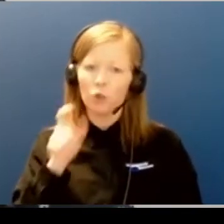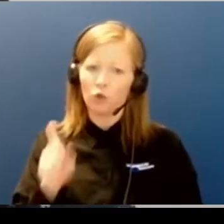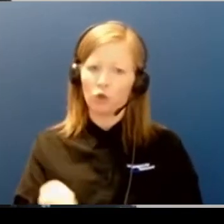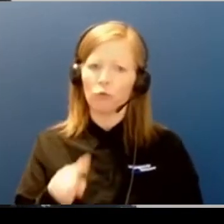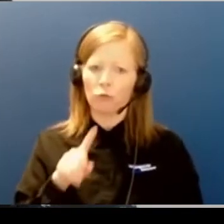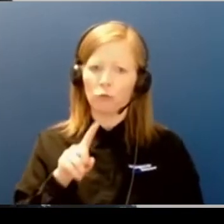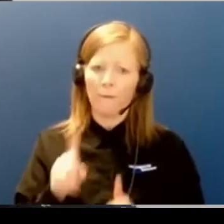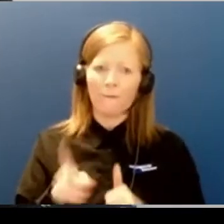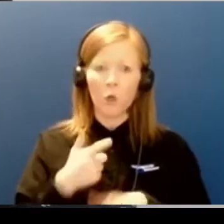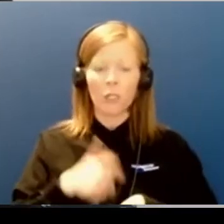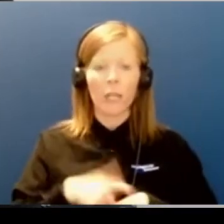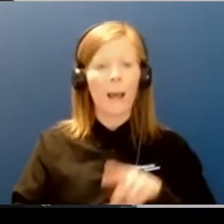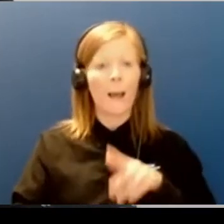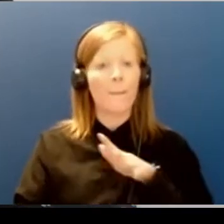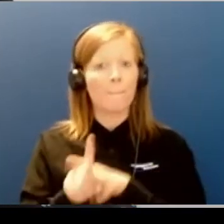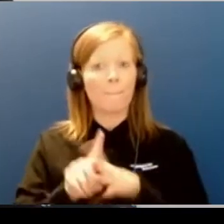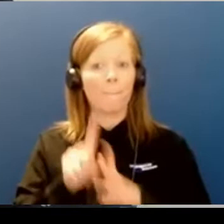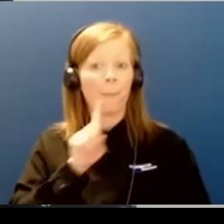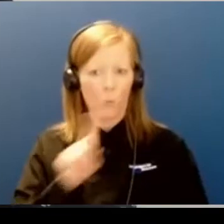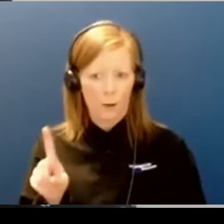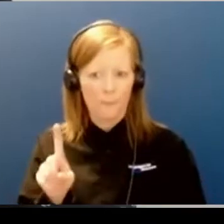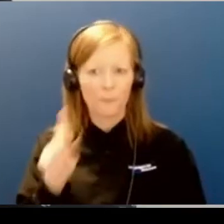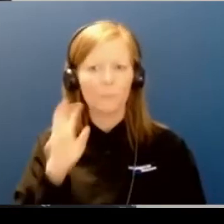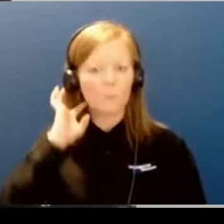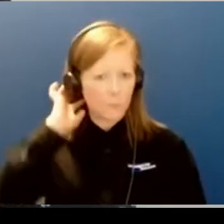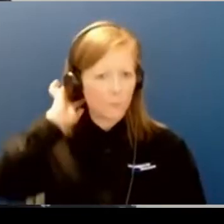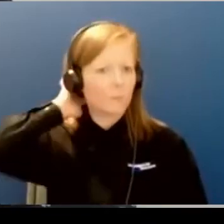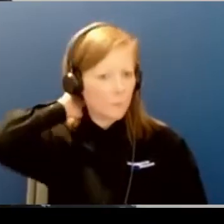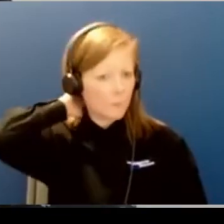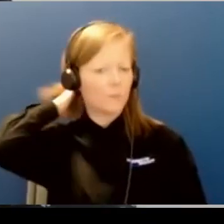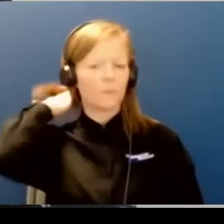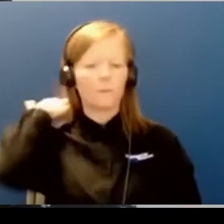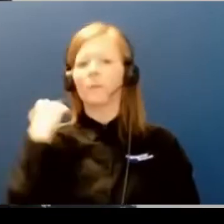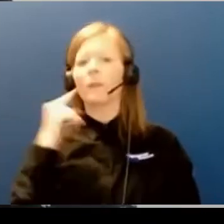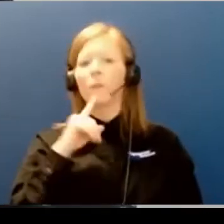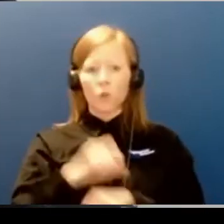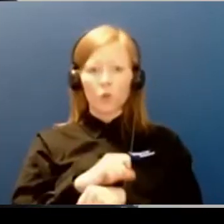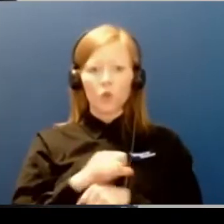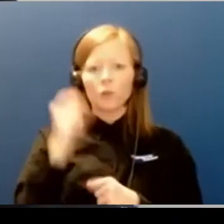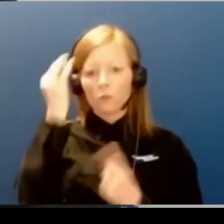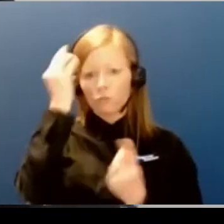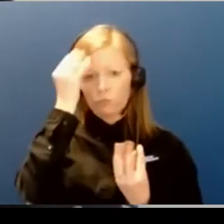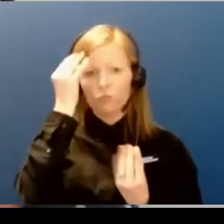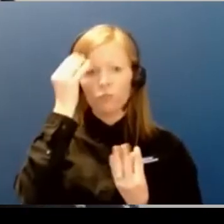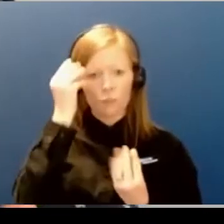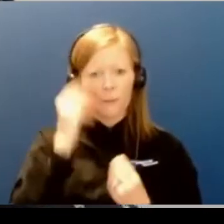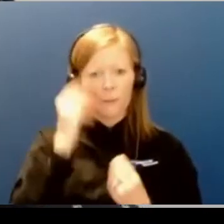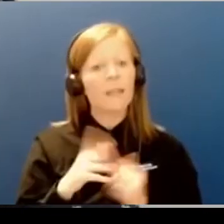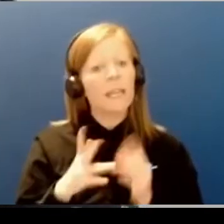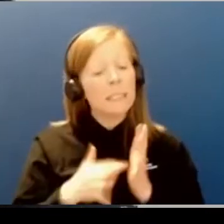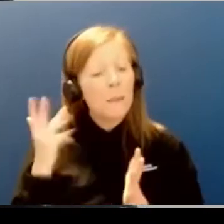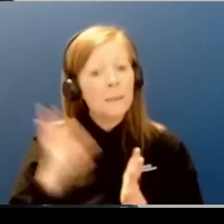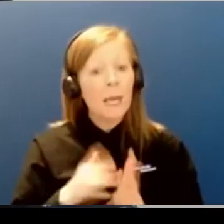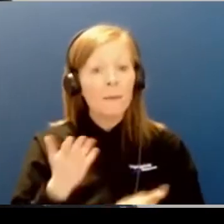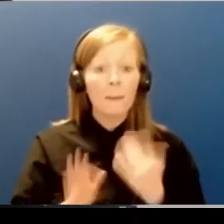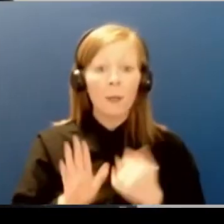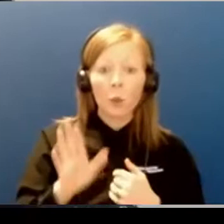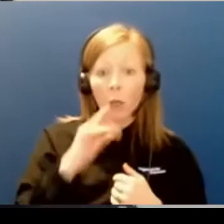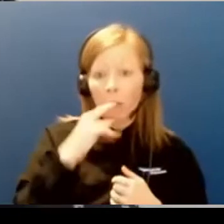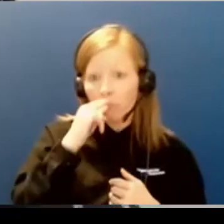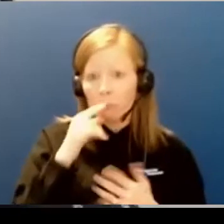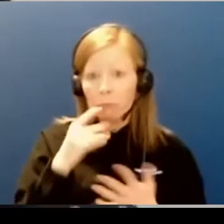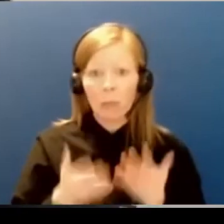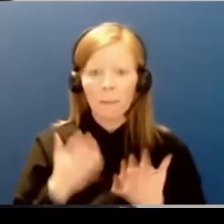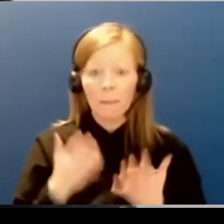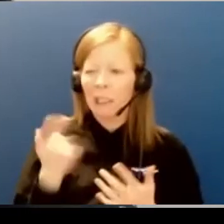1. So definitely keep that in mind, as sometimes your child may be a little older, so